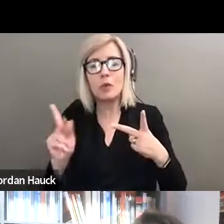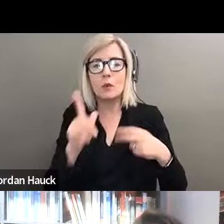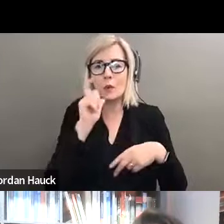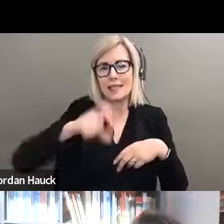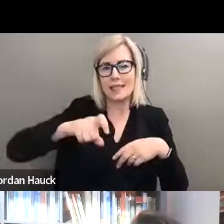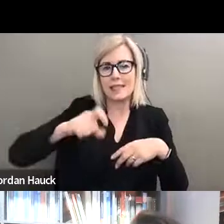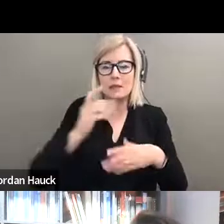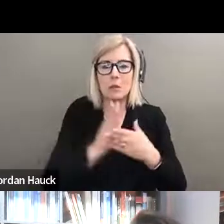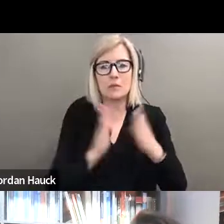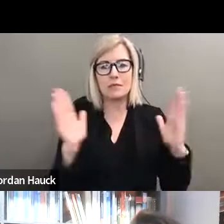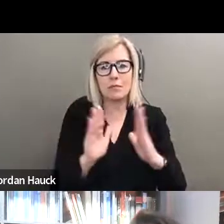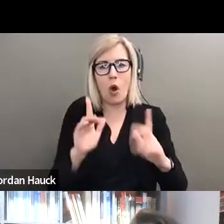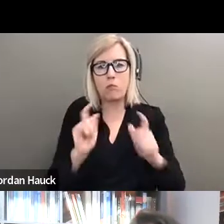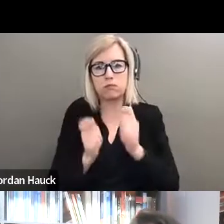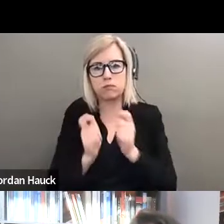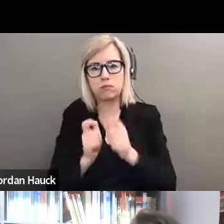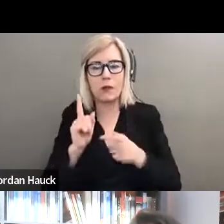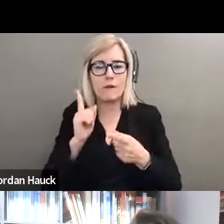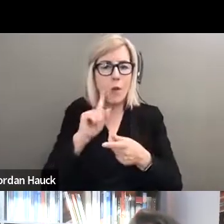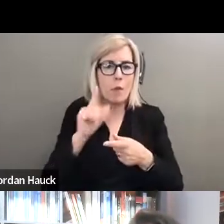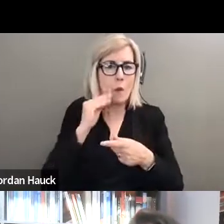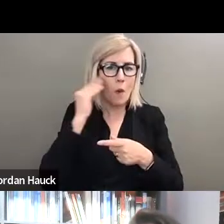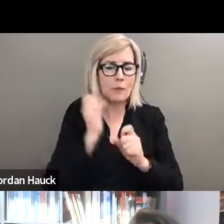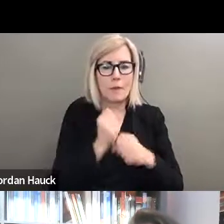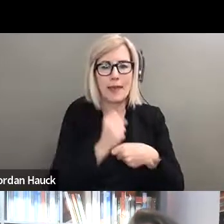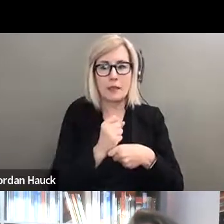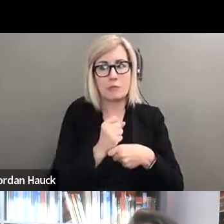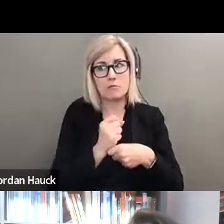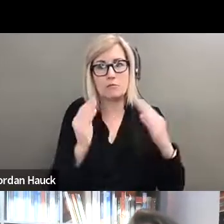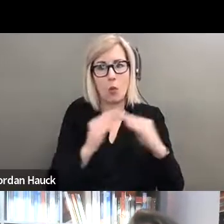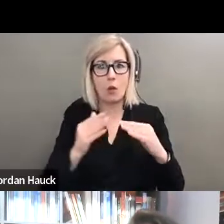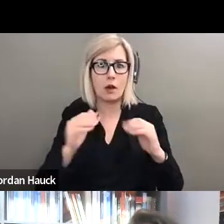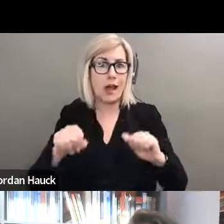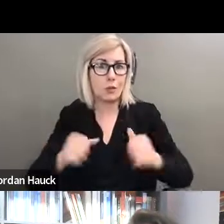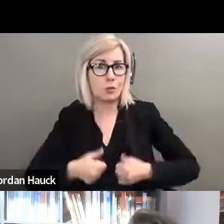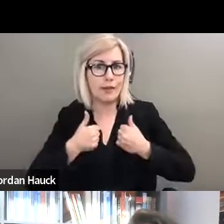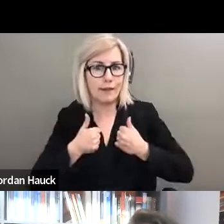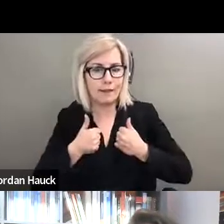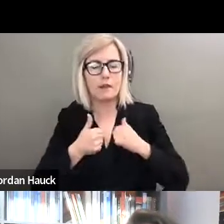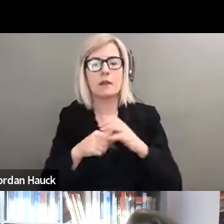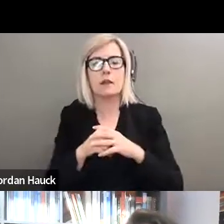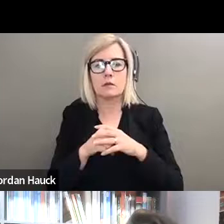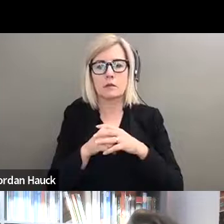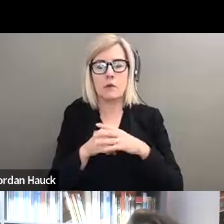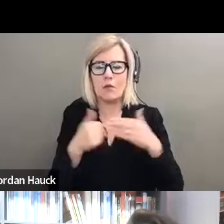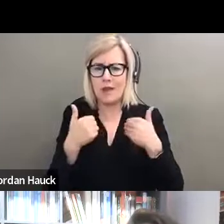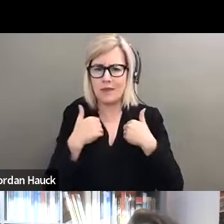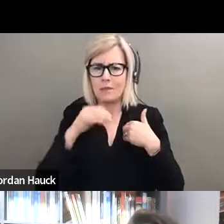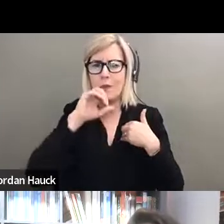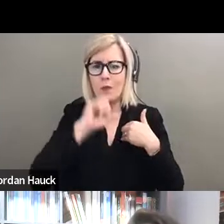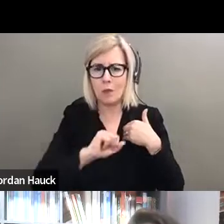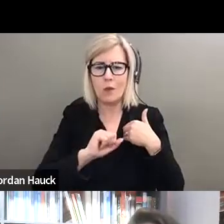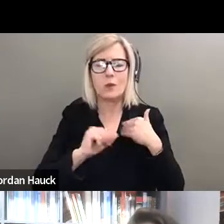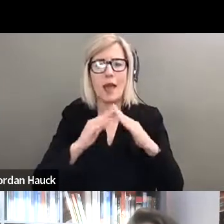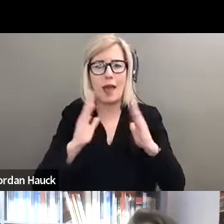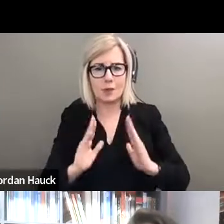some small modifications to their home to make them more livable. You know, we have pretty old housing stock in